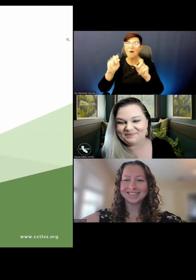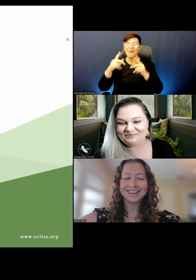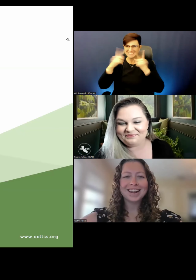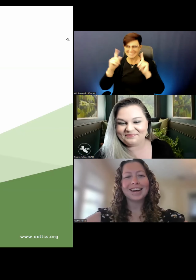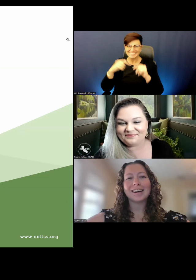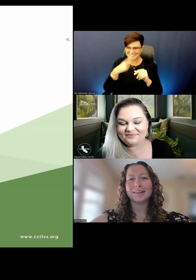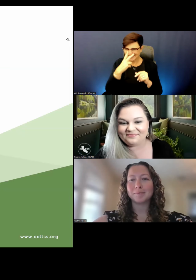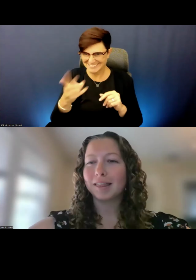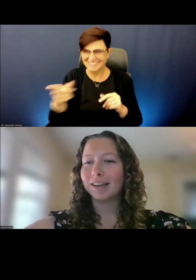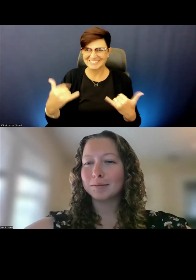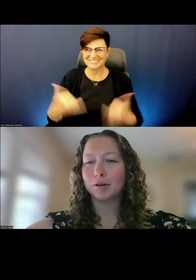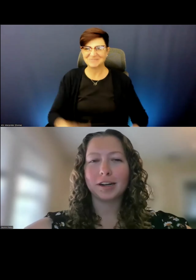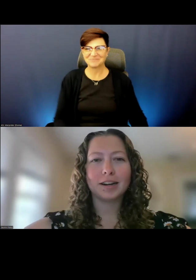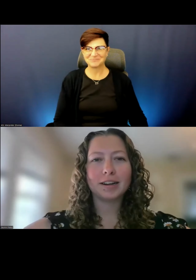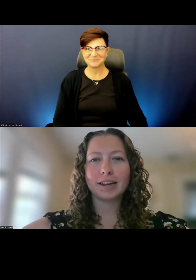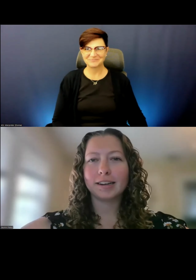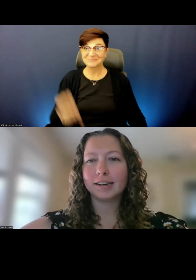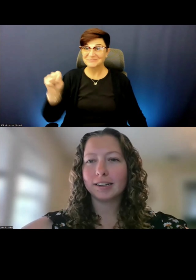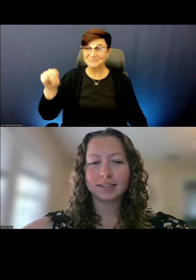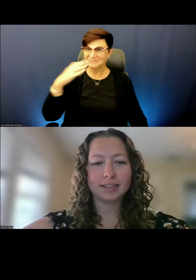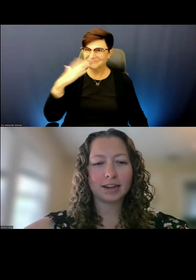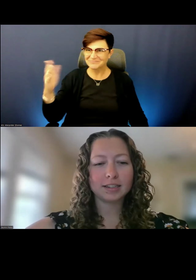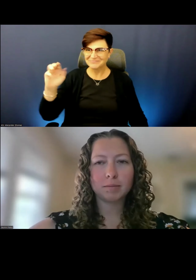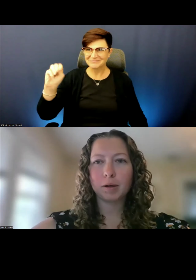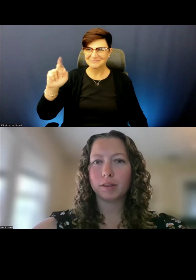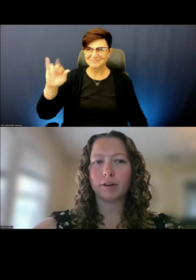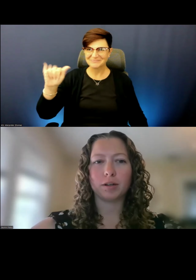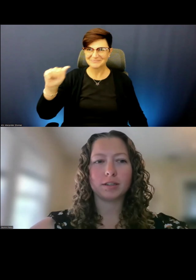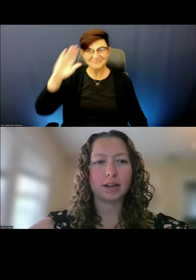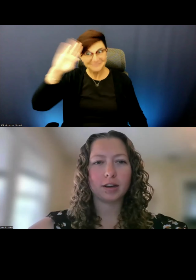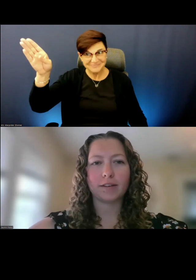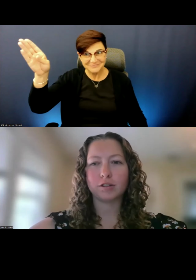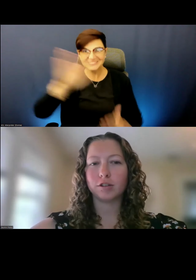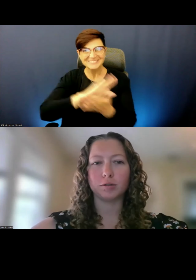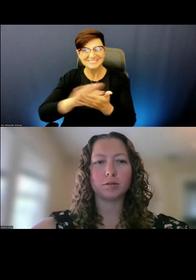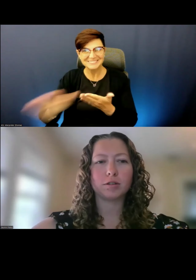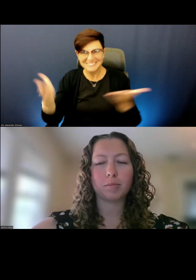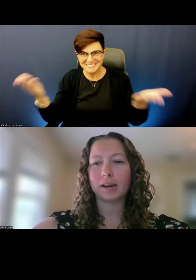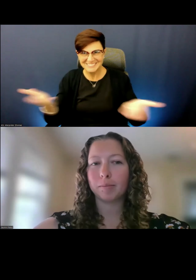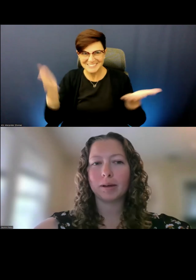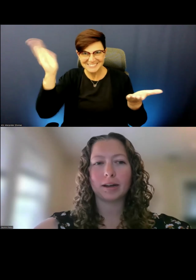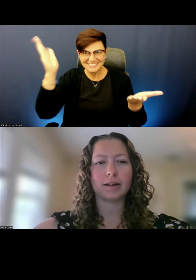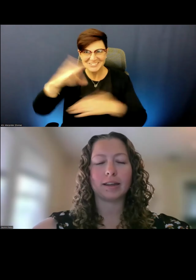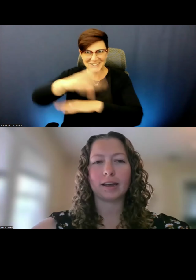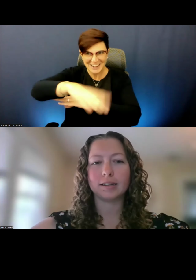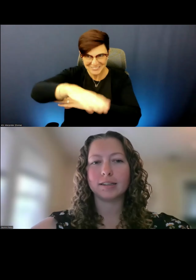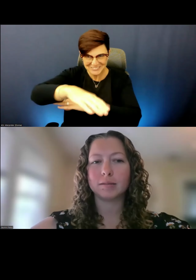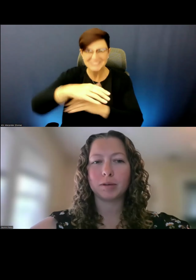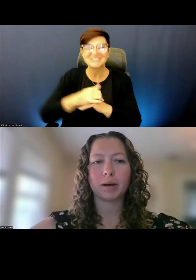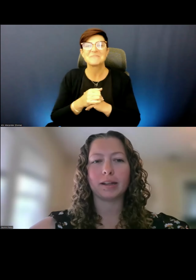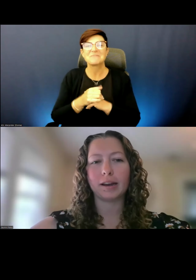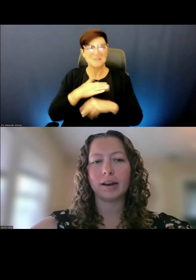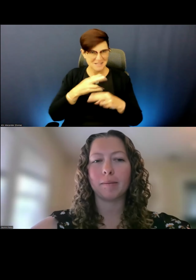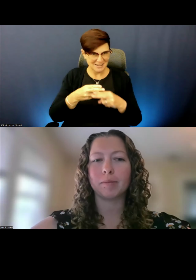Thanks. Thanks, Maria, and it's nice to be with everyone today. Good afternoon. So my name, again, is